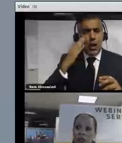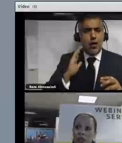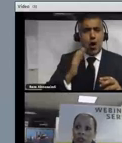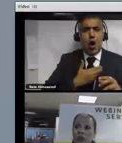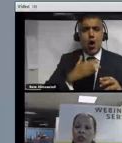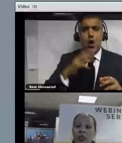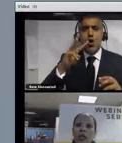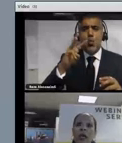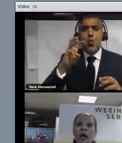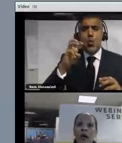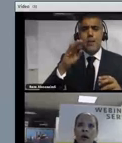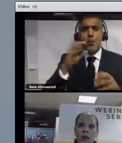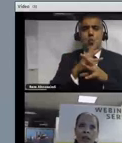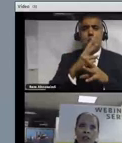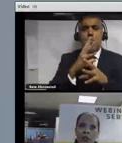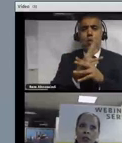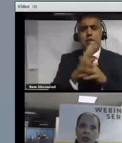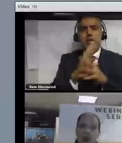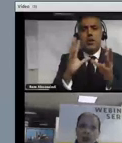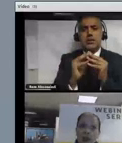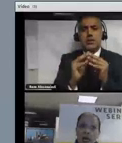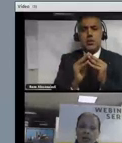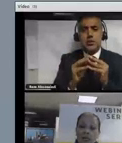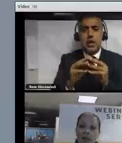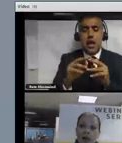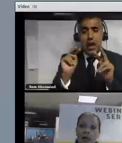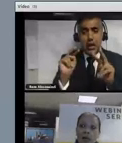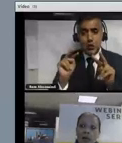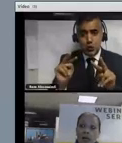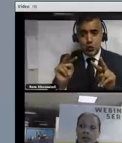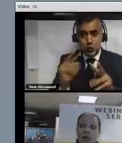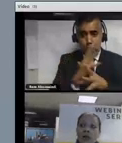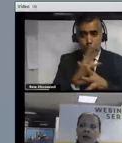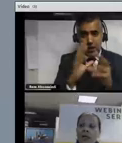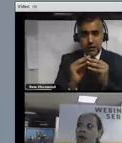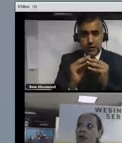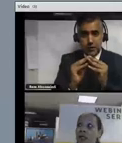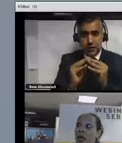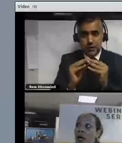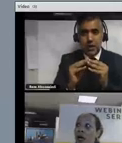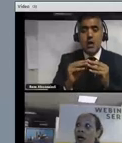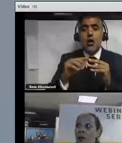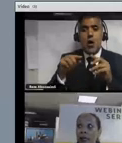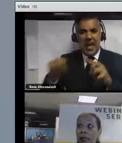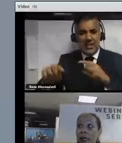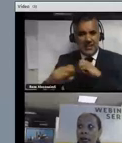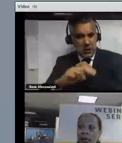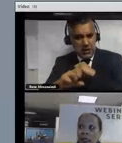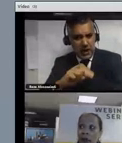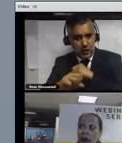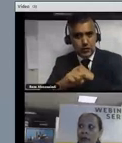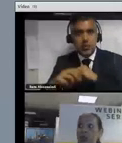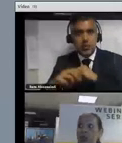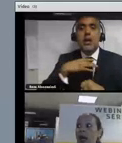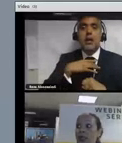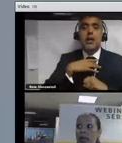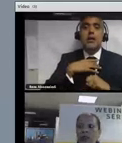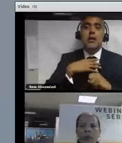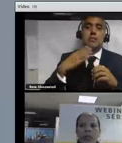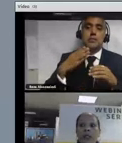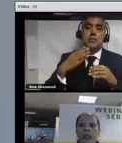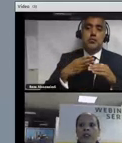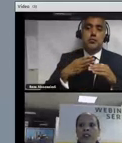on social inclusion and tune into those as they are announced. And I'd like, in closing, to